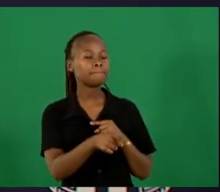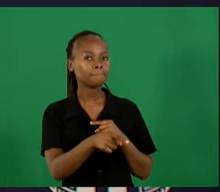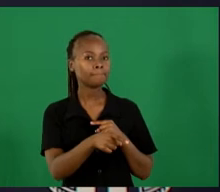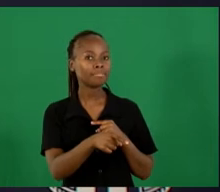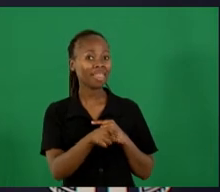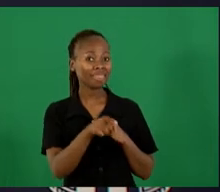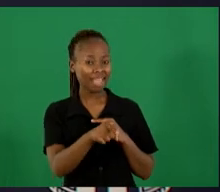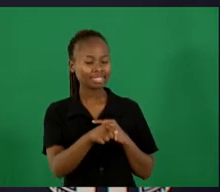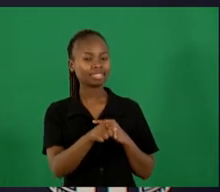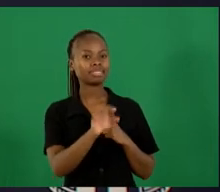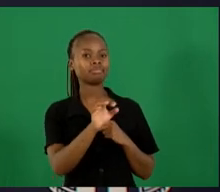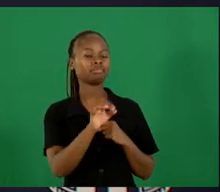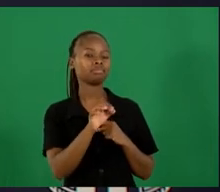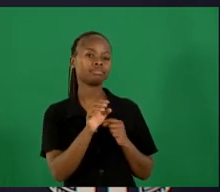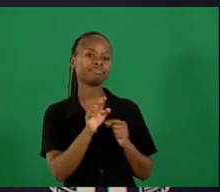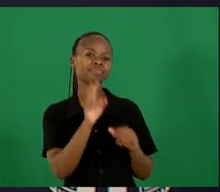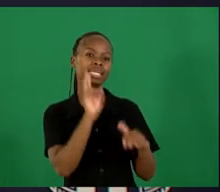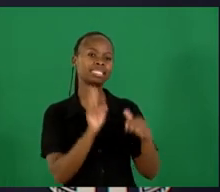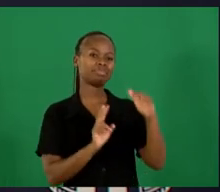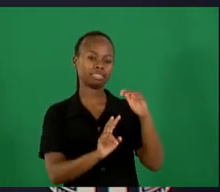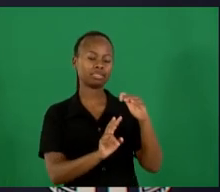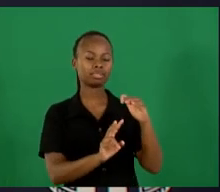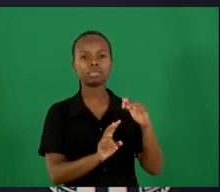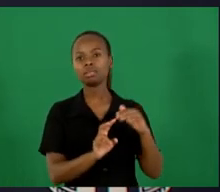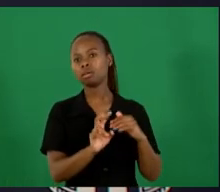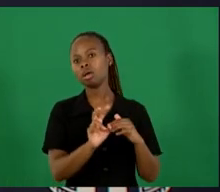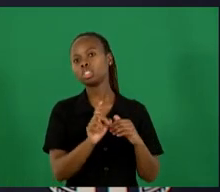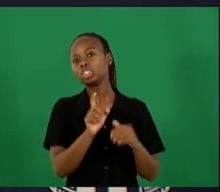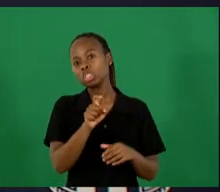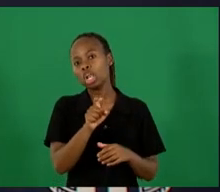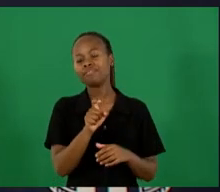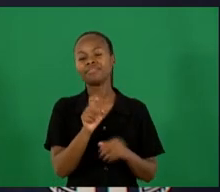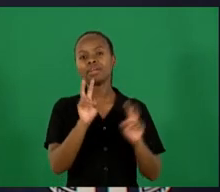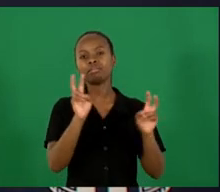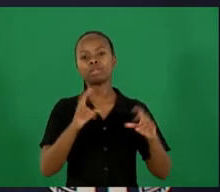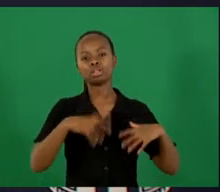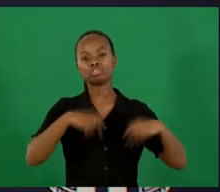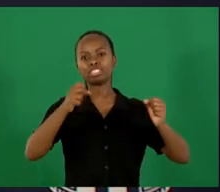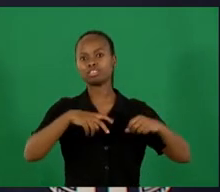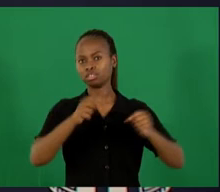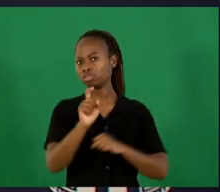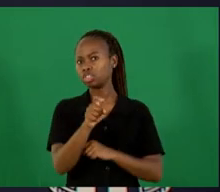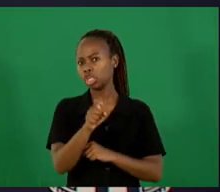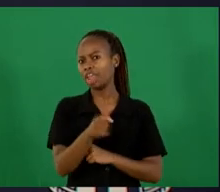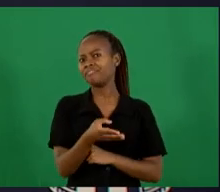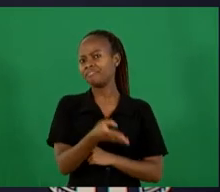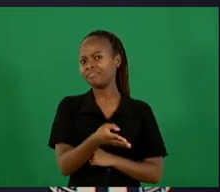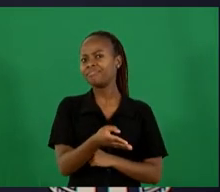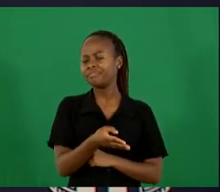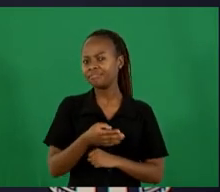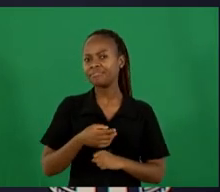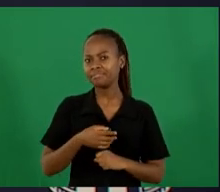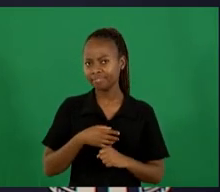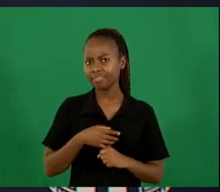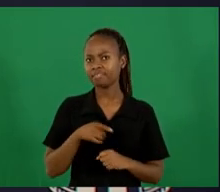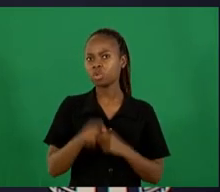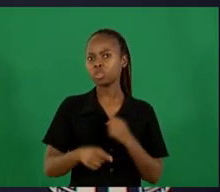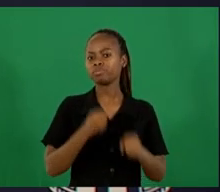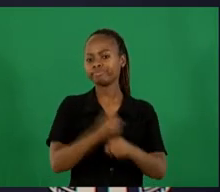that estimate of what we think load shedding would be during the course